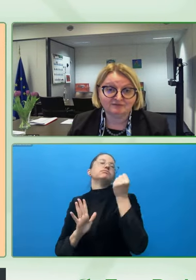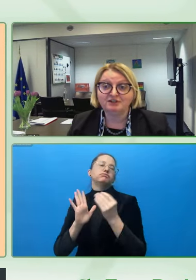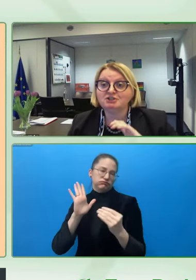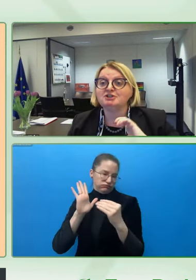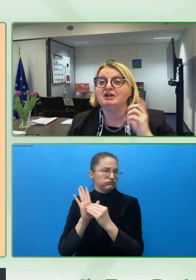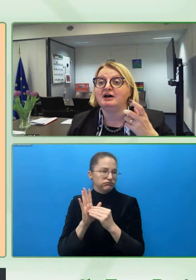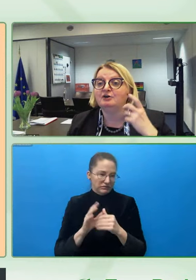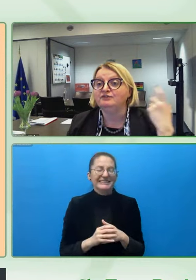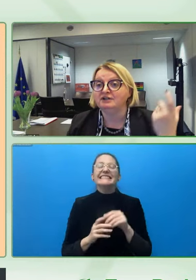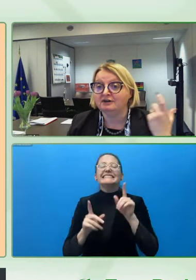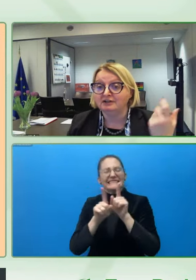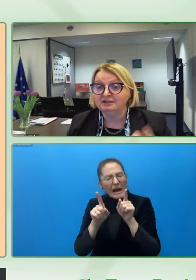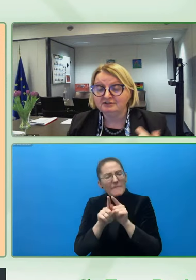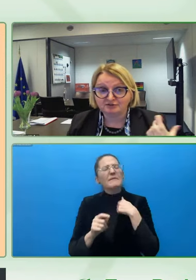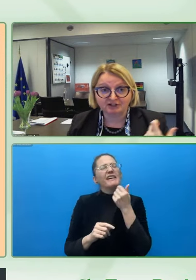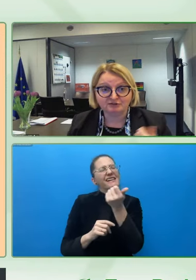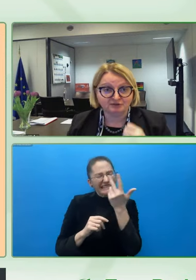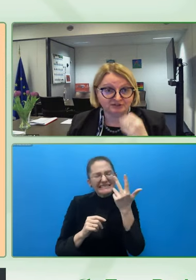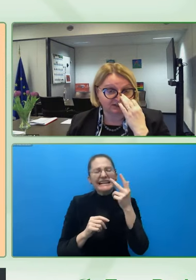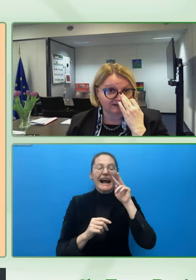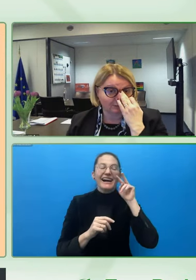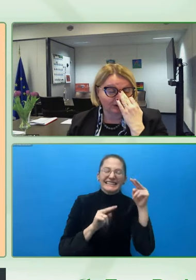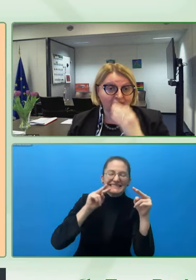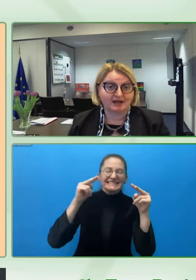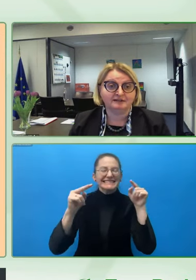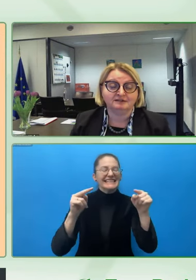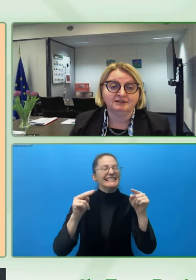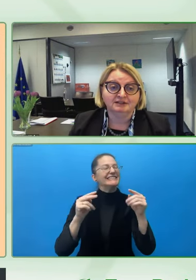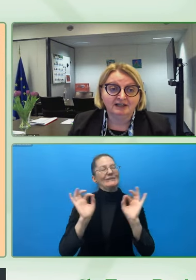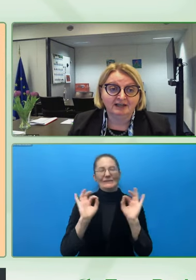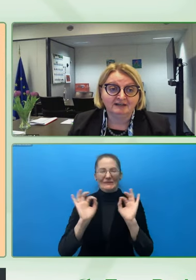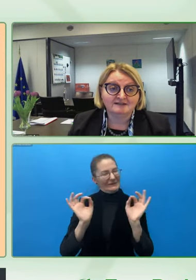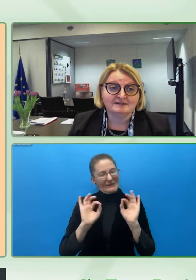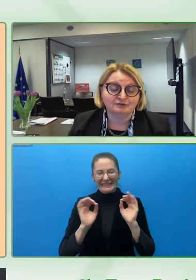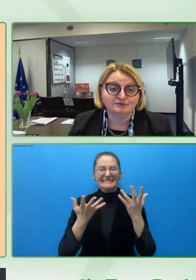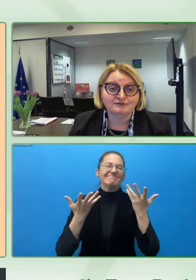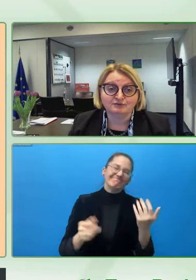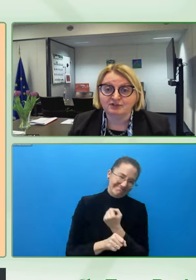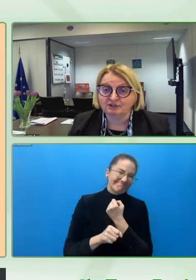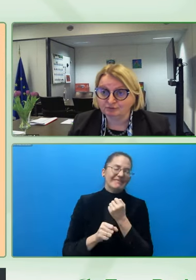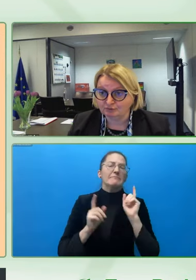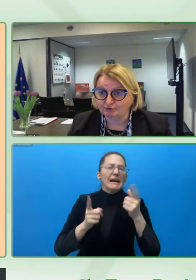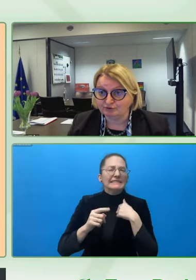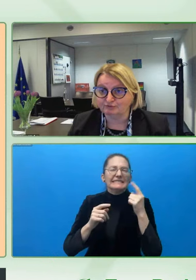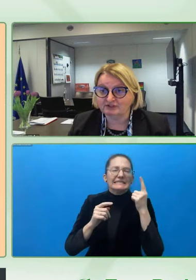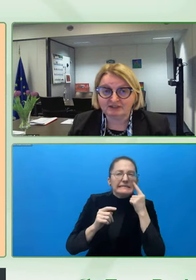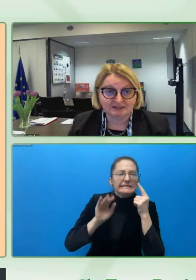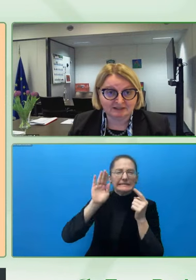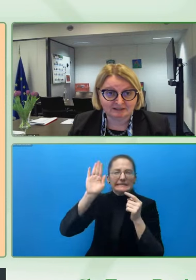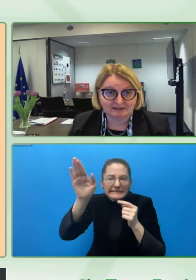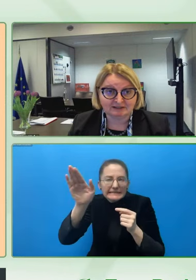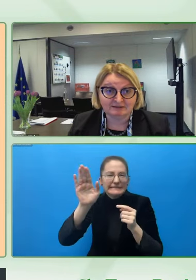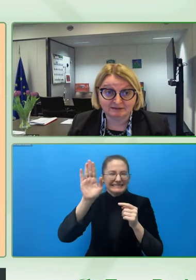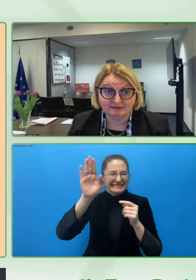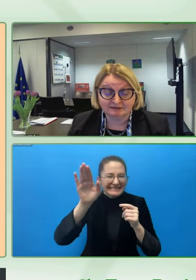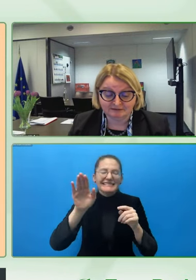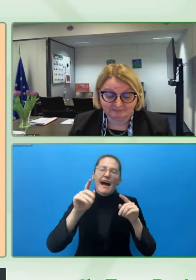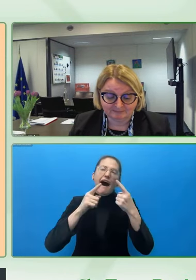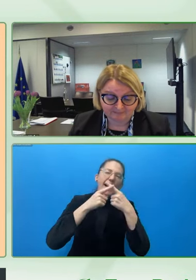Accessibility Act, which now we are trying to address with other acts and also trying to improve it